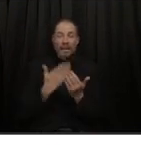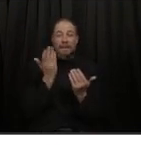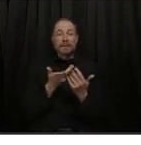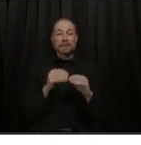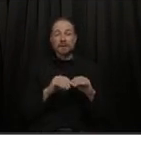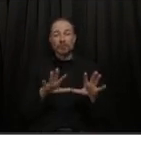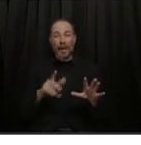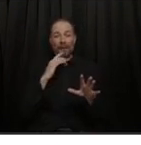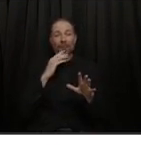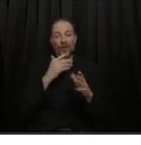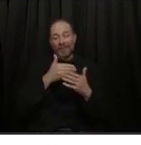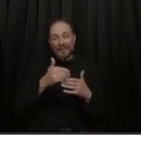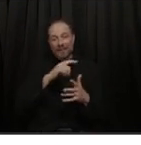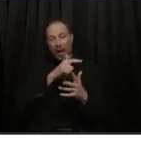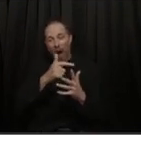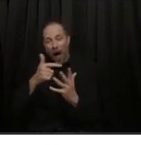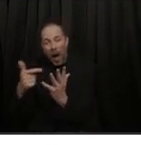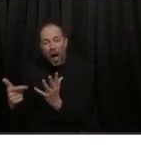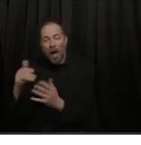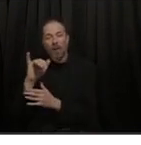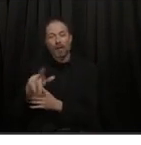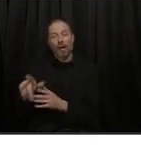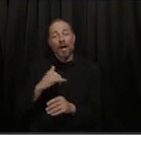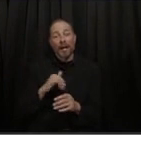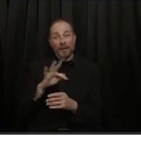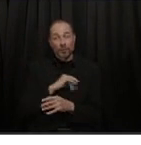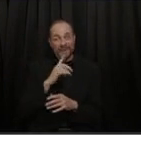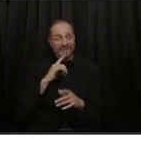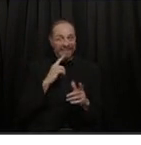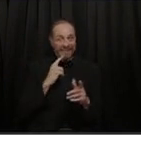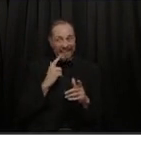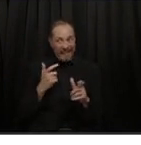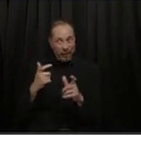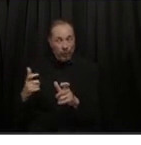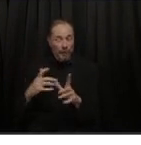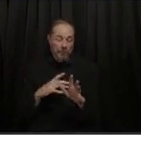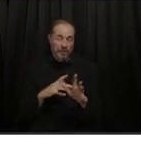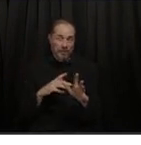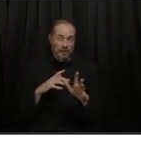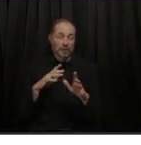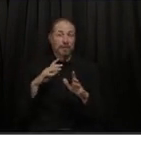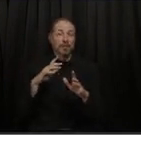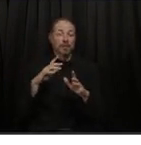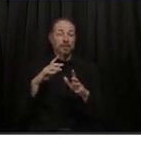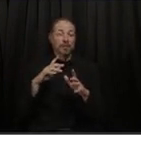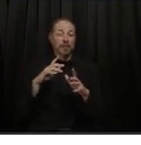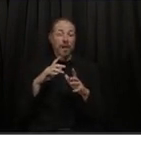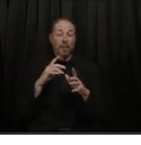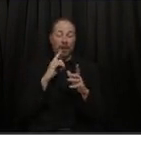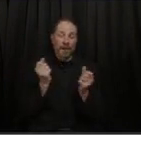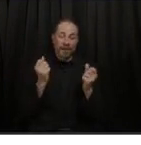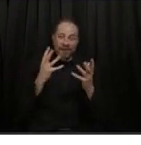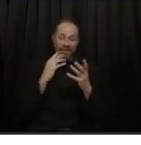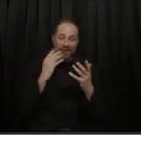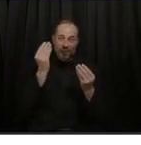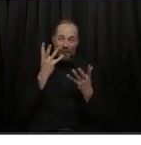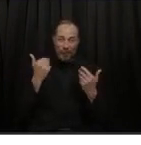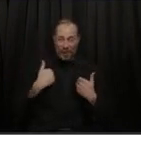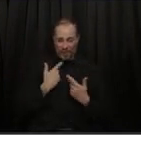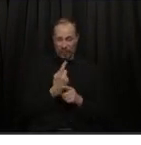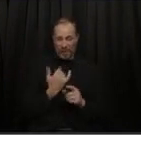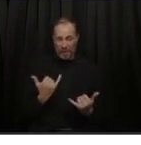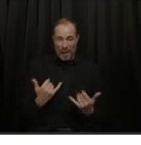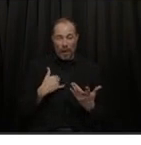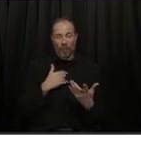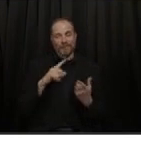from person to person if we are seeing this rapid increase in cases. But really, most of the information we have about this variant right now is really coming from our knowledge